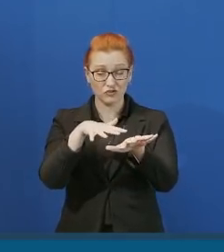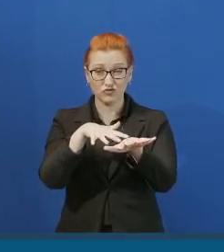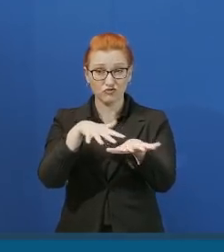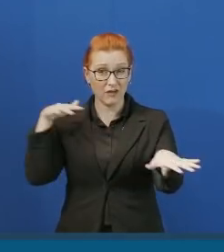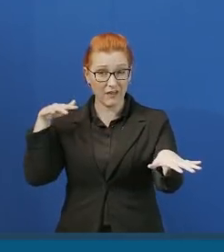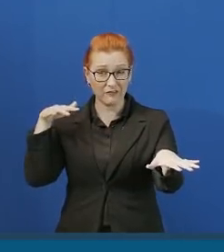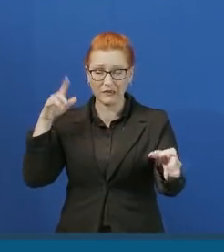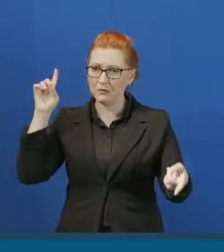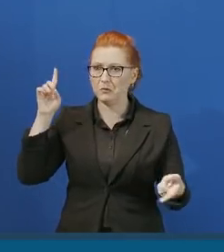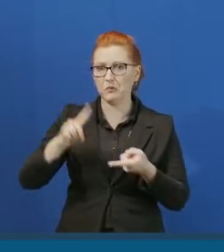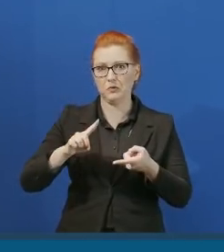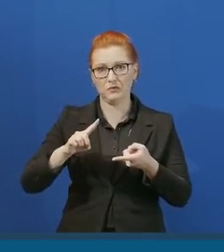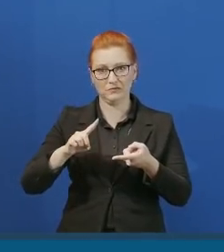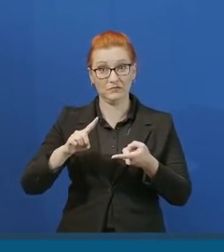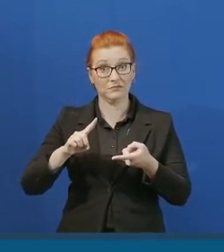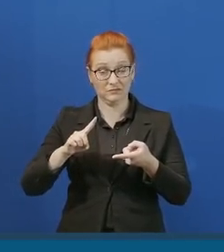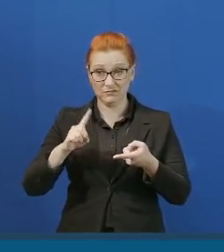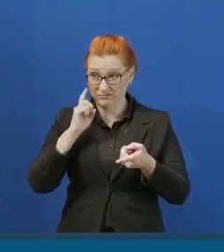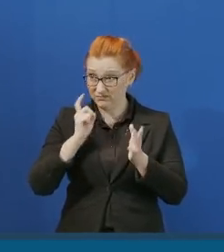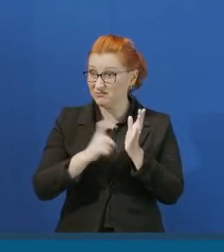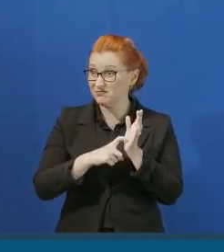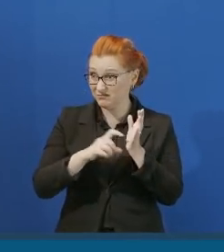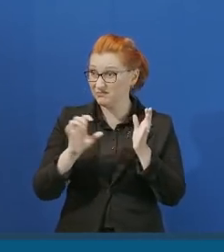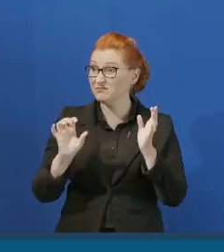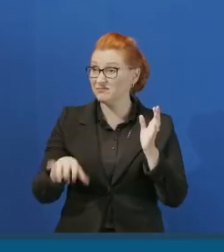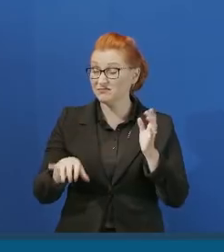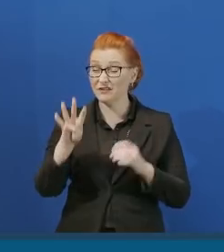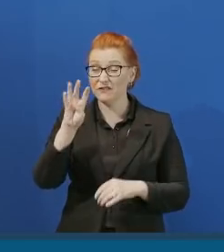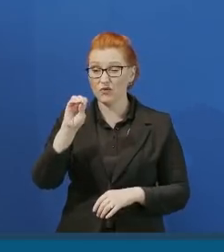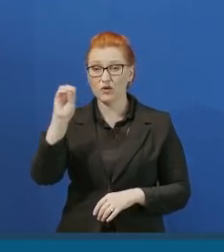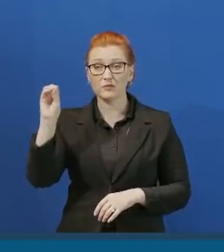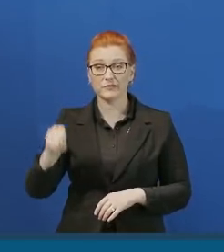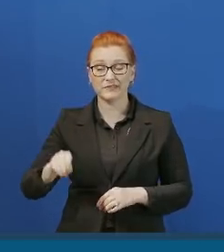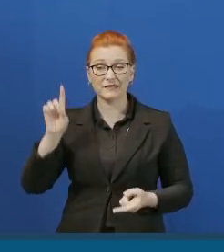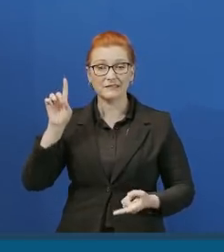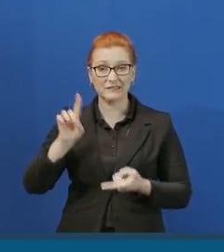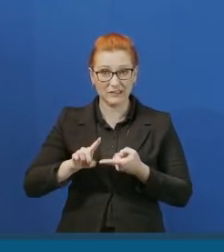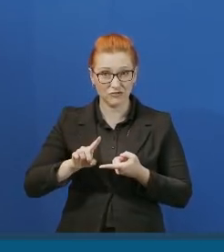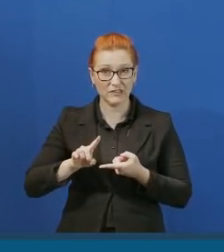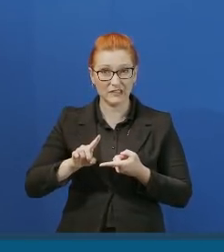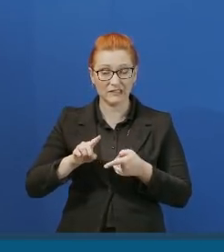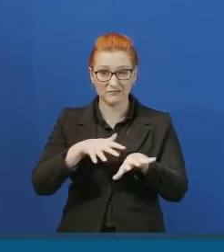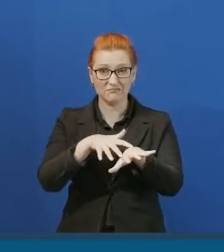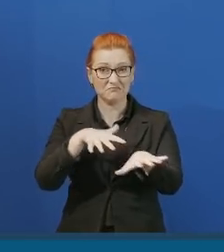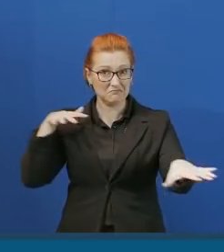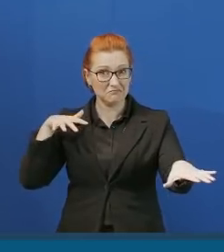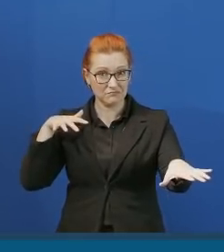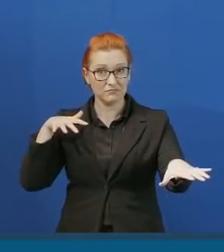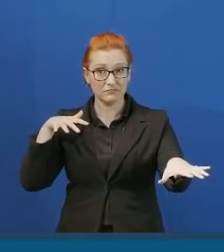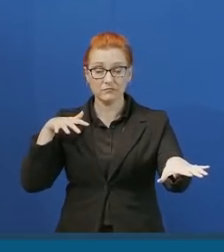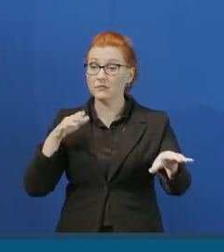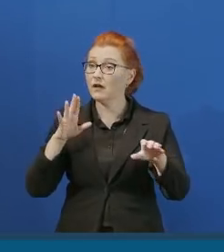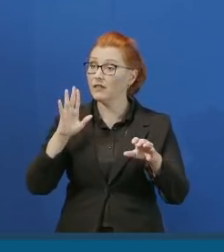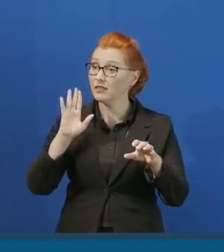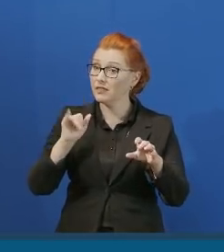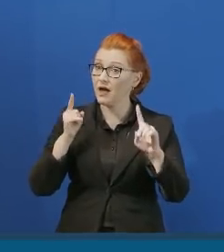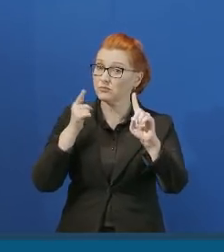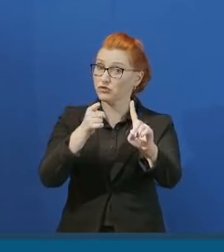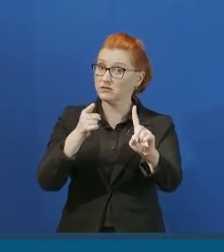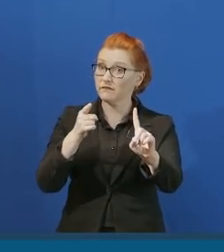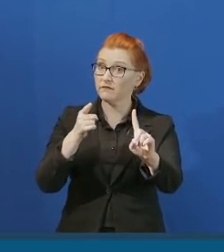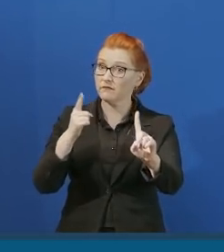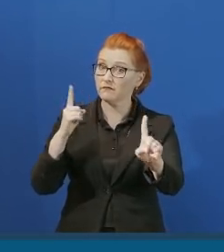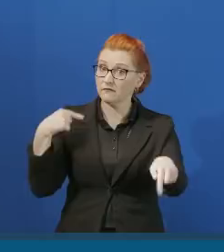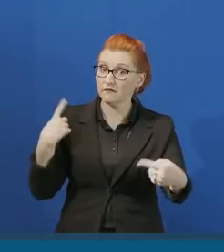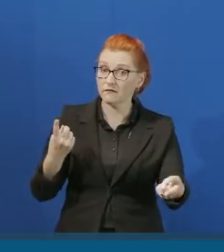40% decrease in terms of what's happened year over year. And really, that's been part of the objective. A lot of these